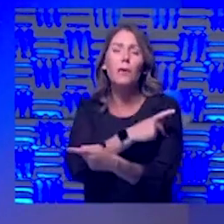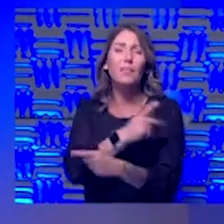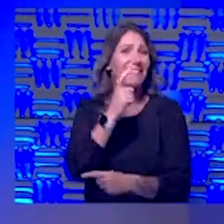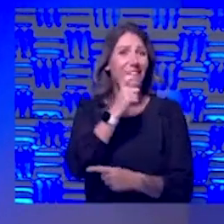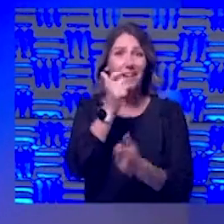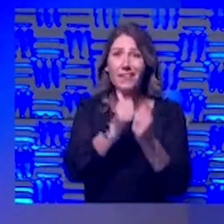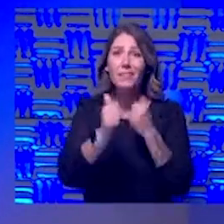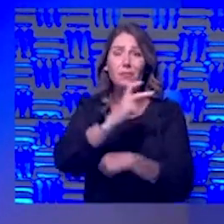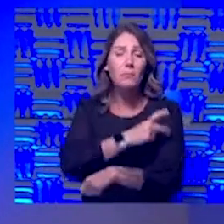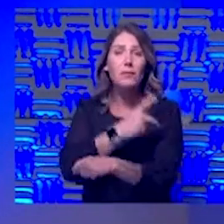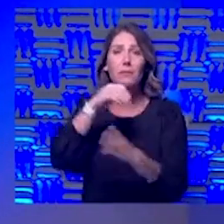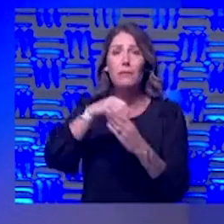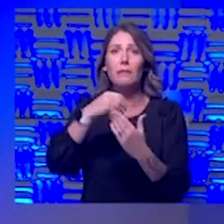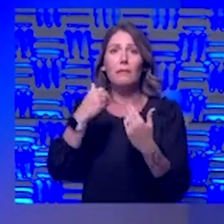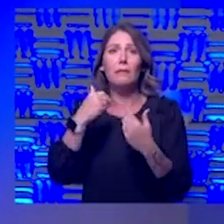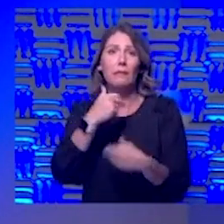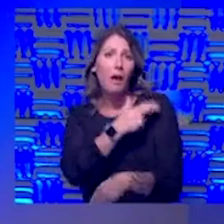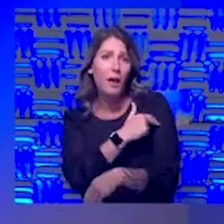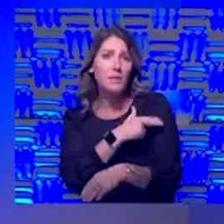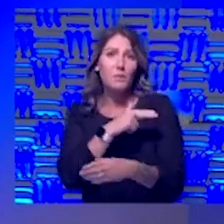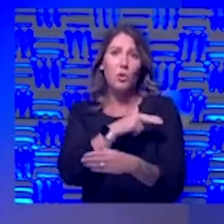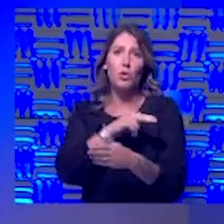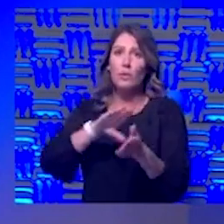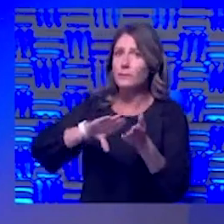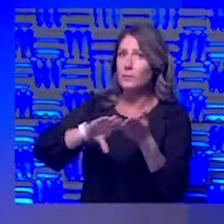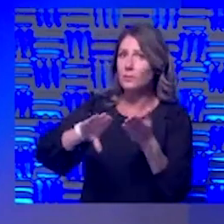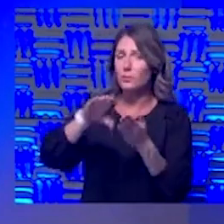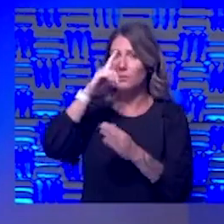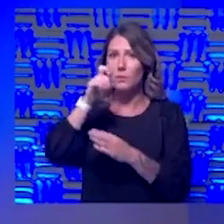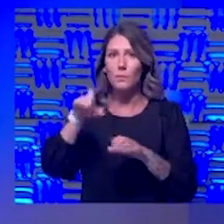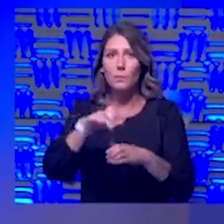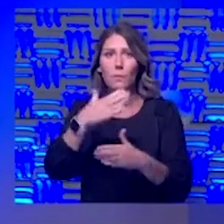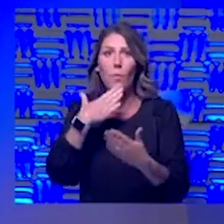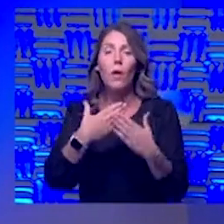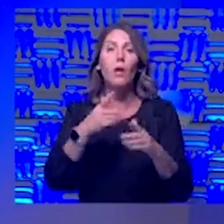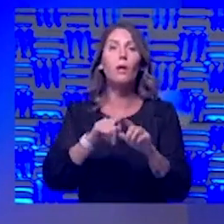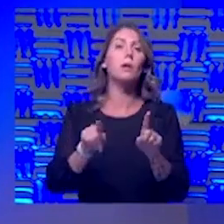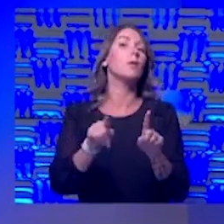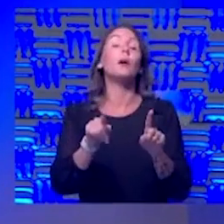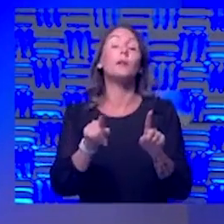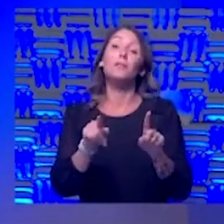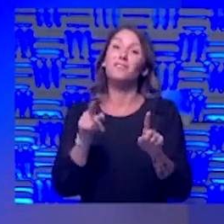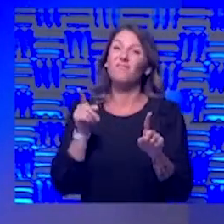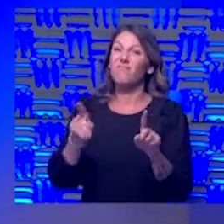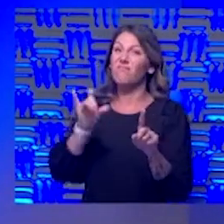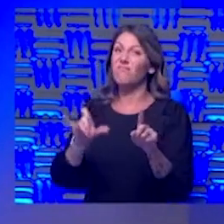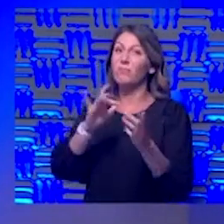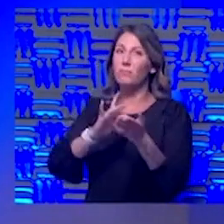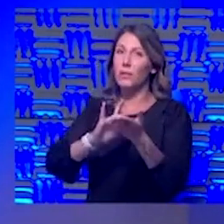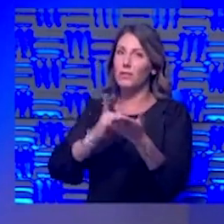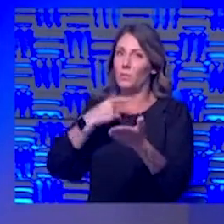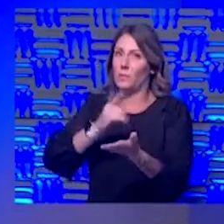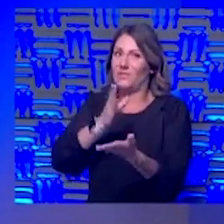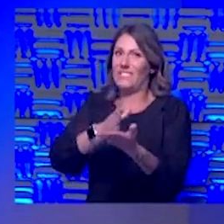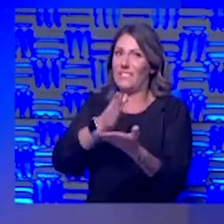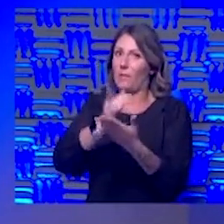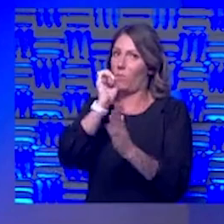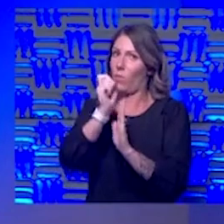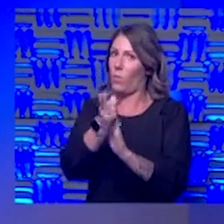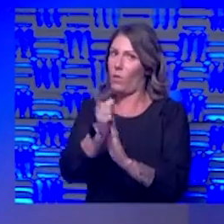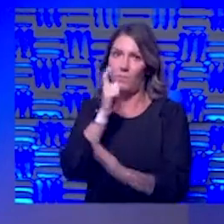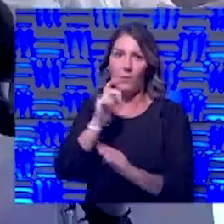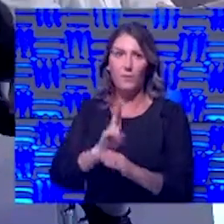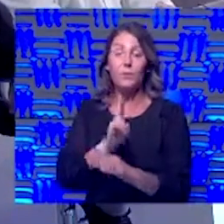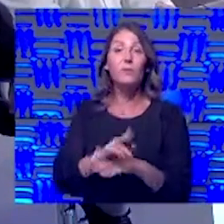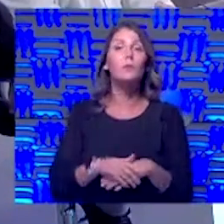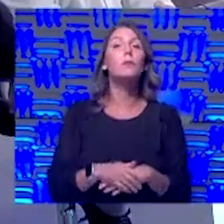not every patient that was in the hospital and being discharged because they were doing well. However, hydroxychloroquine has been off for a while, and we haven't been using it, which is